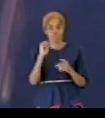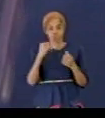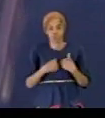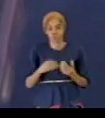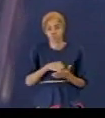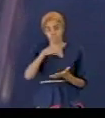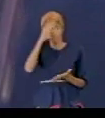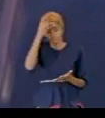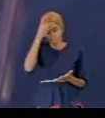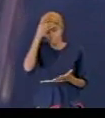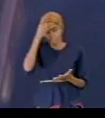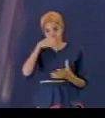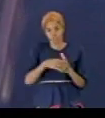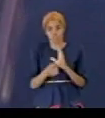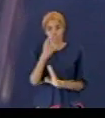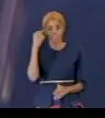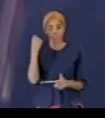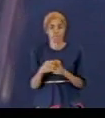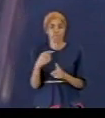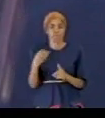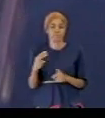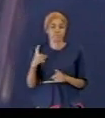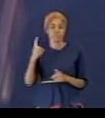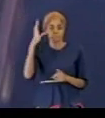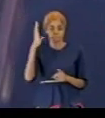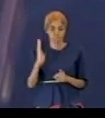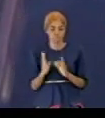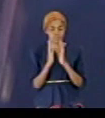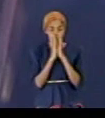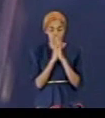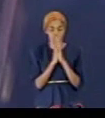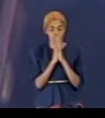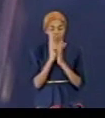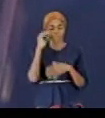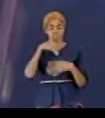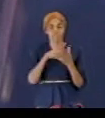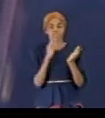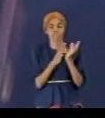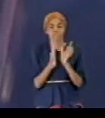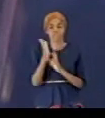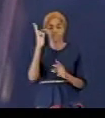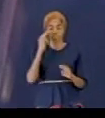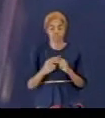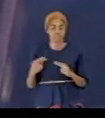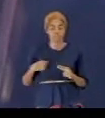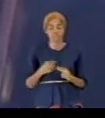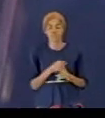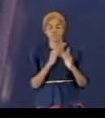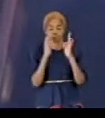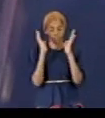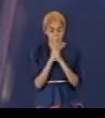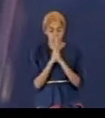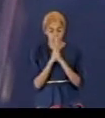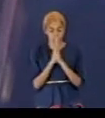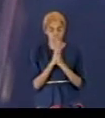learned in the Word of God. In Jesus' name we pray.